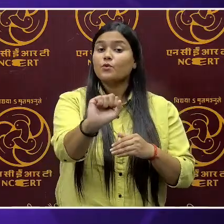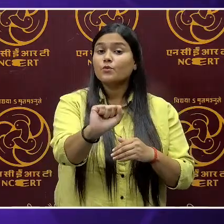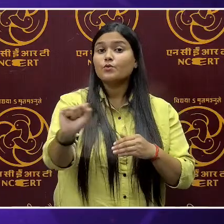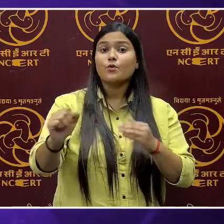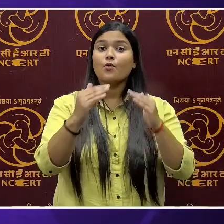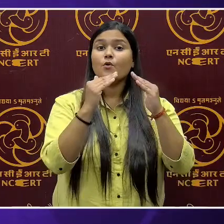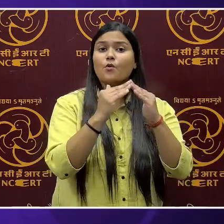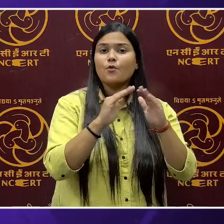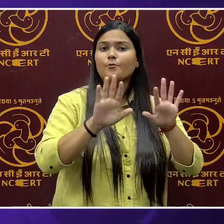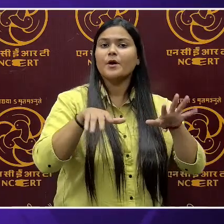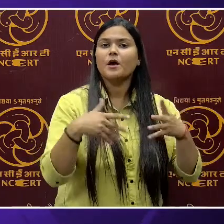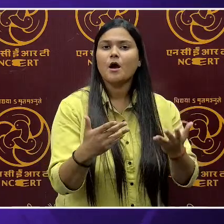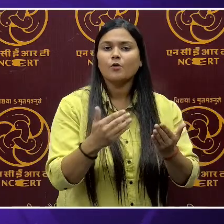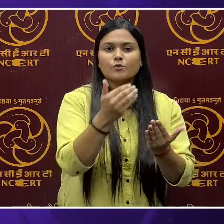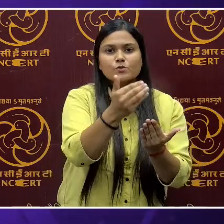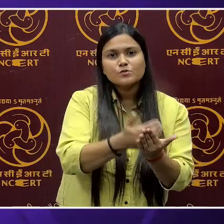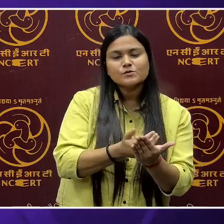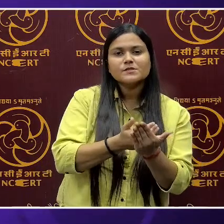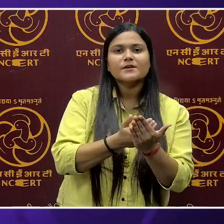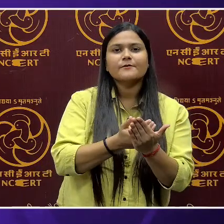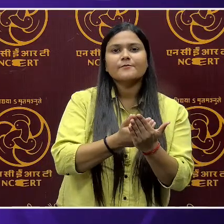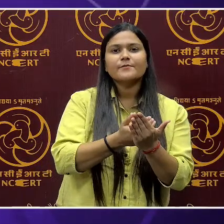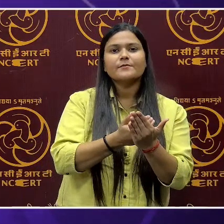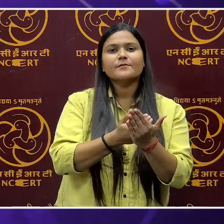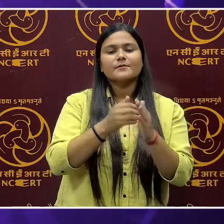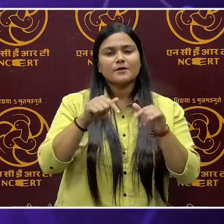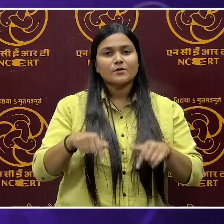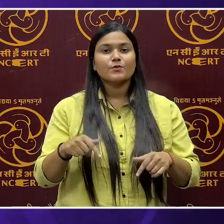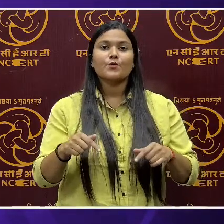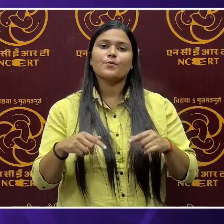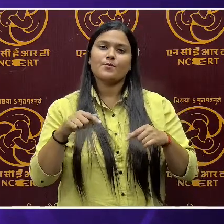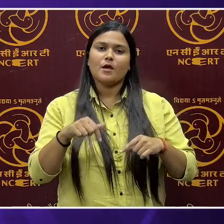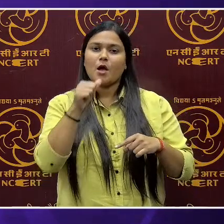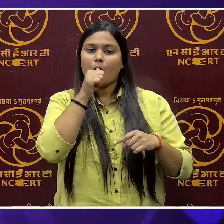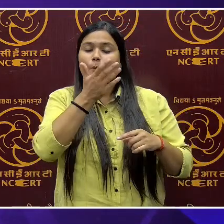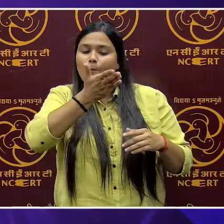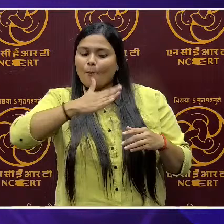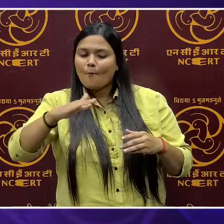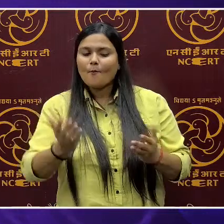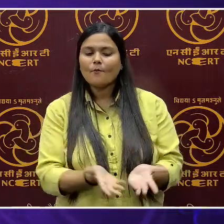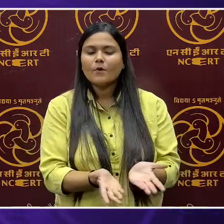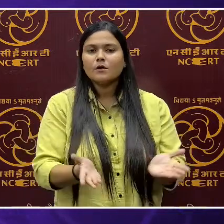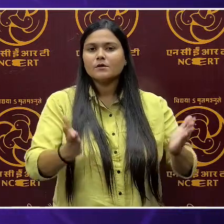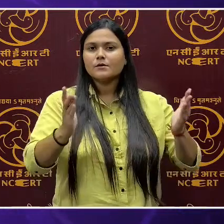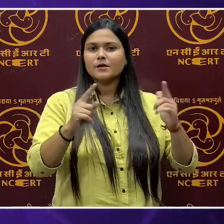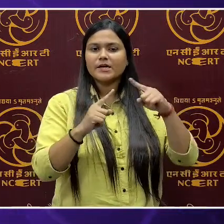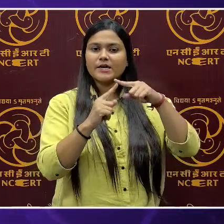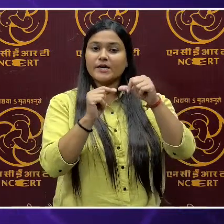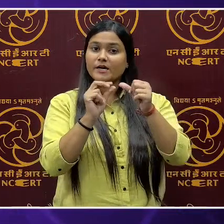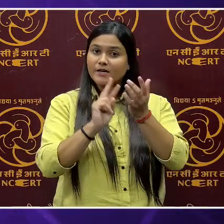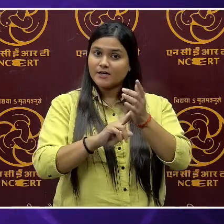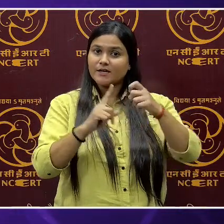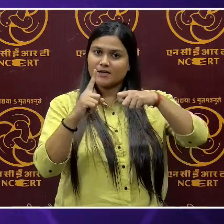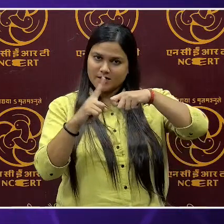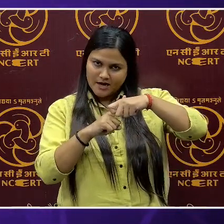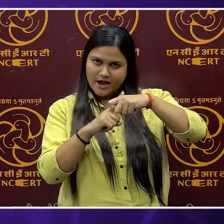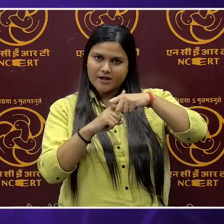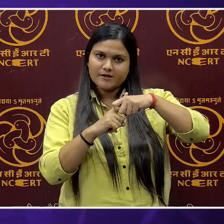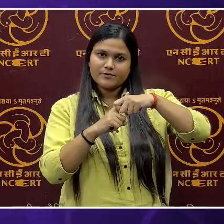So we have water tanks Yes, and where are they kept? on the terrace. On the terrace, yes.